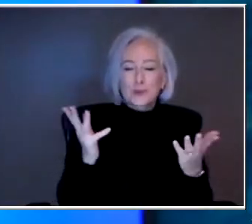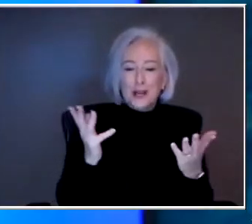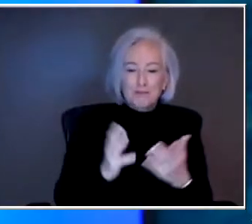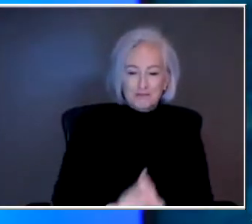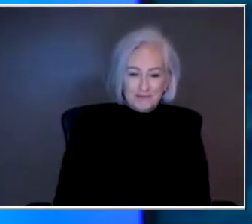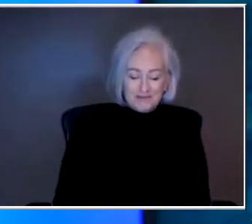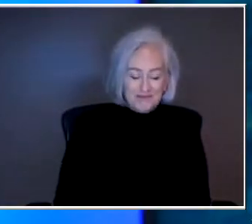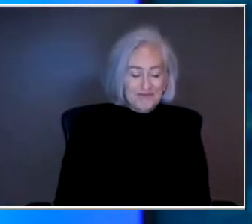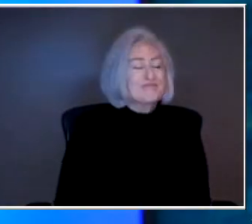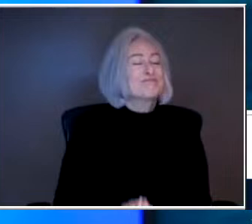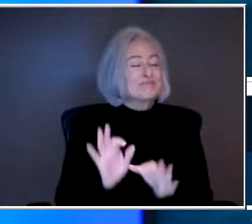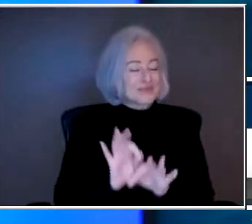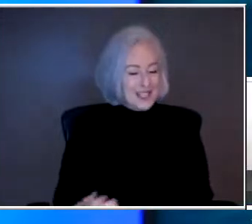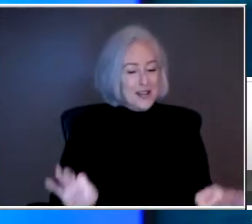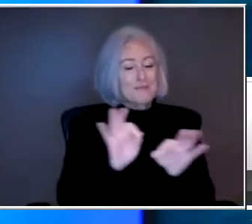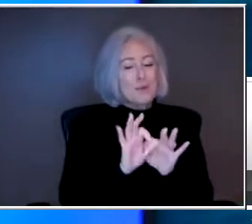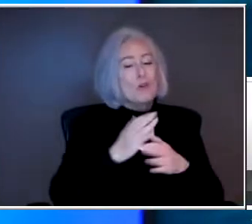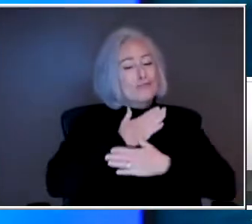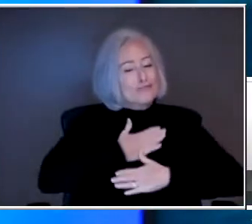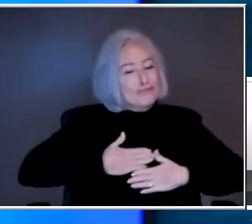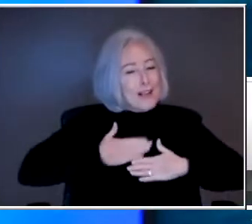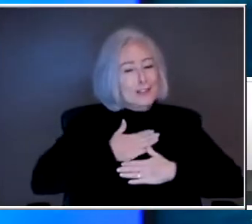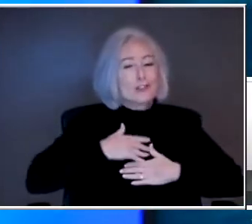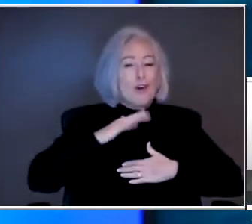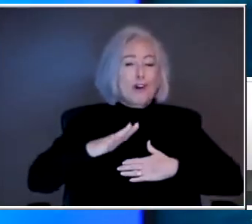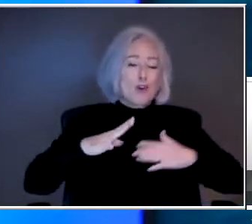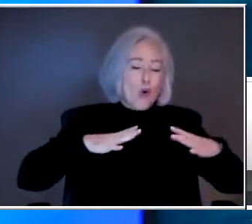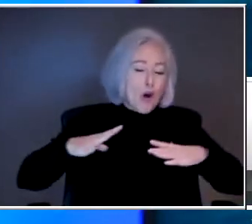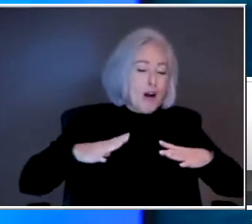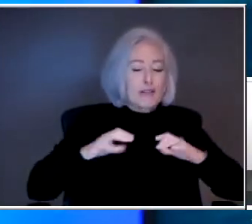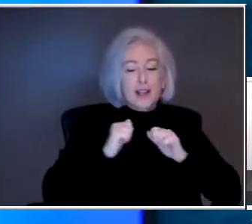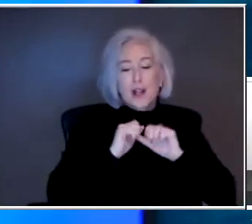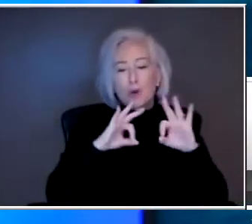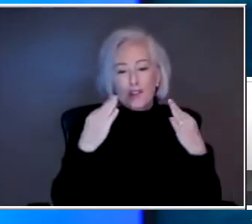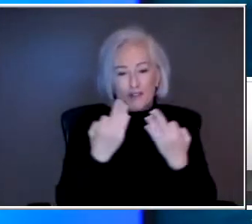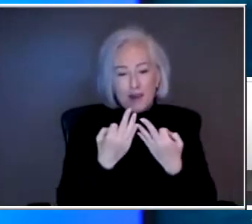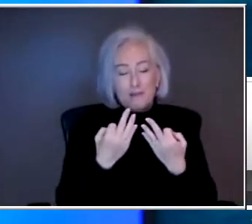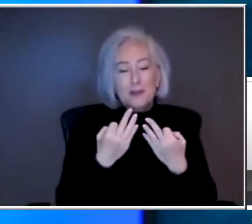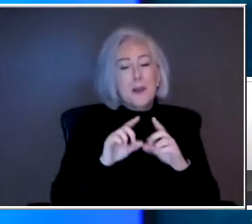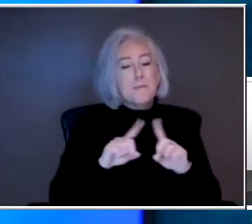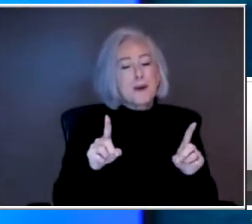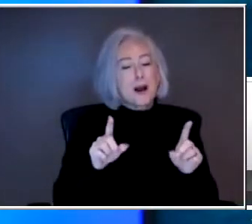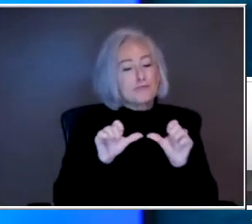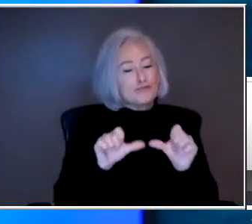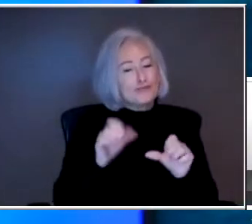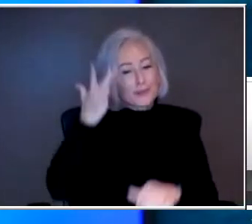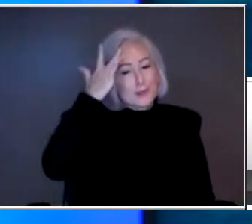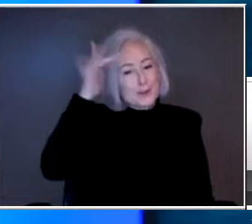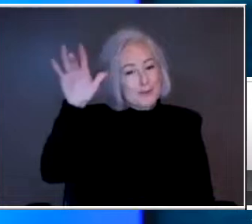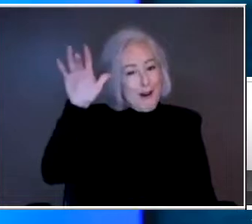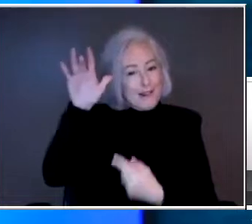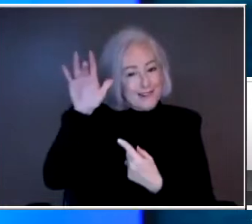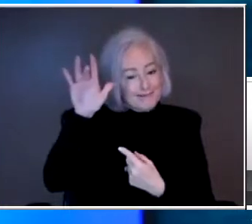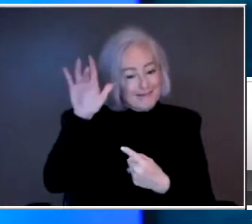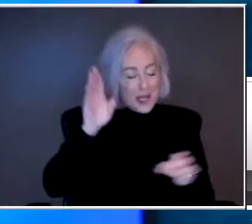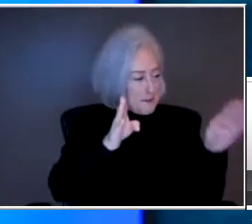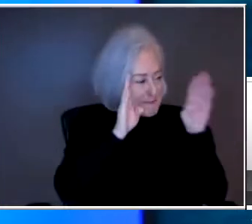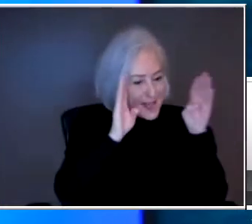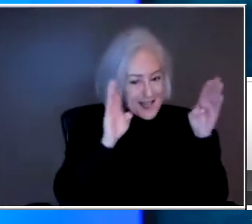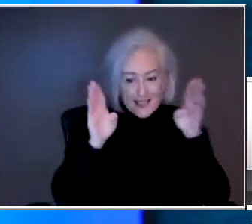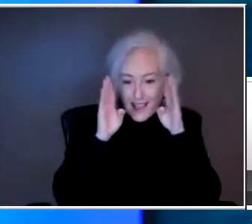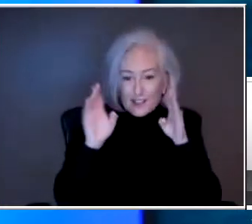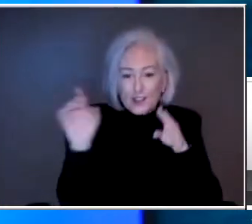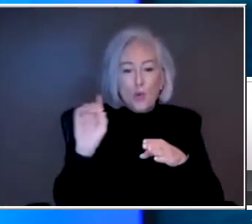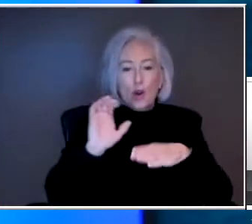gets to enjoy this time with their families and the holidays. Just do it smartly. Take care to pay attention to where you're putting